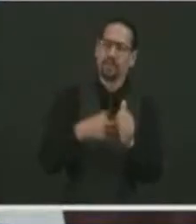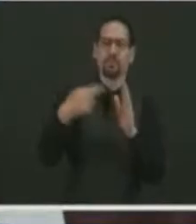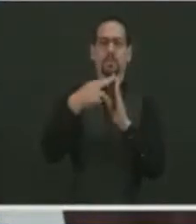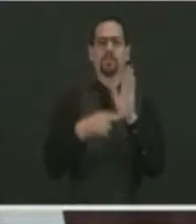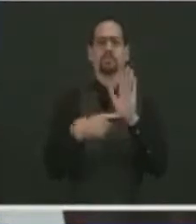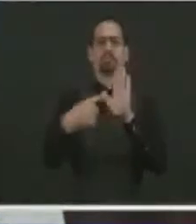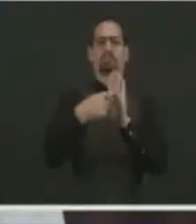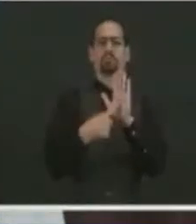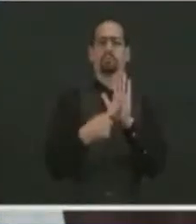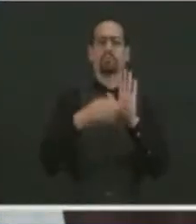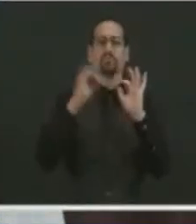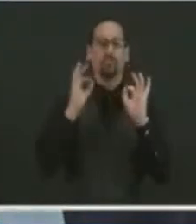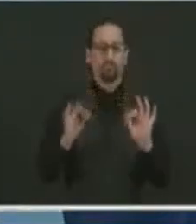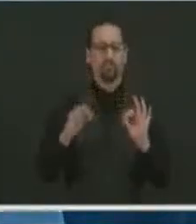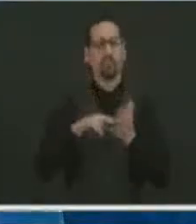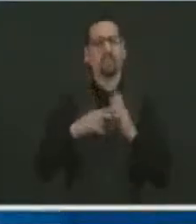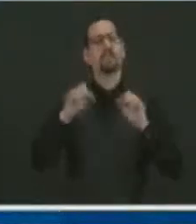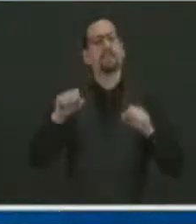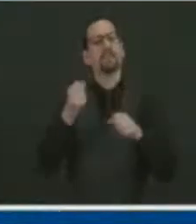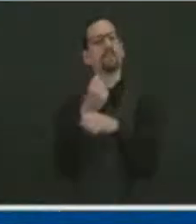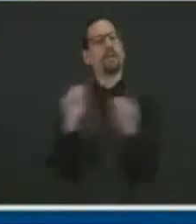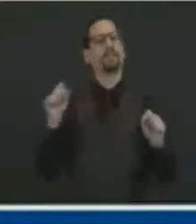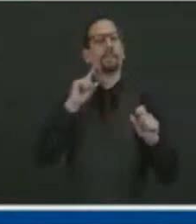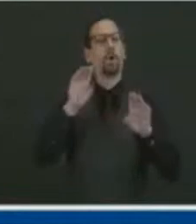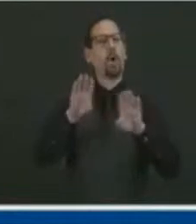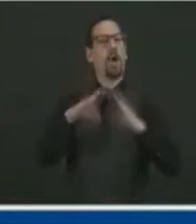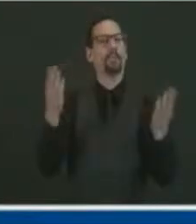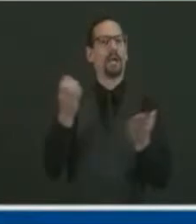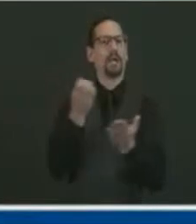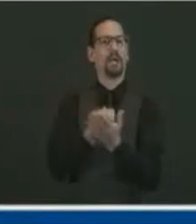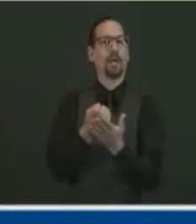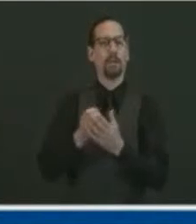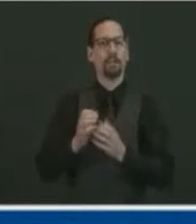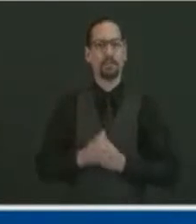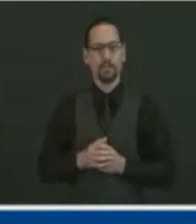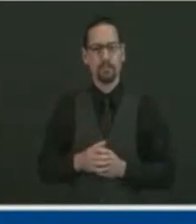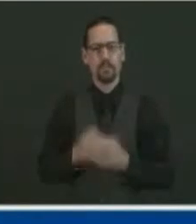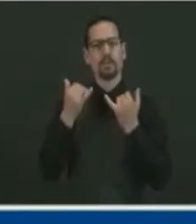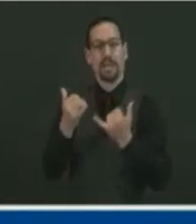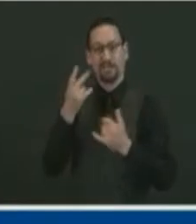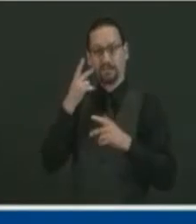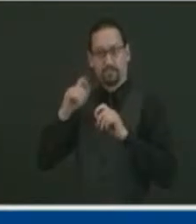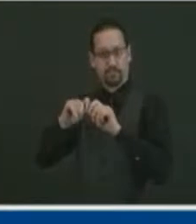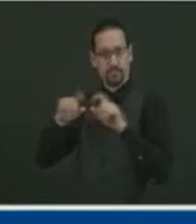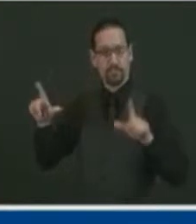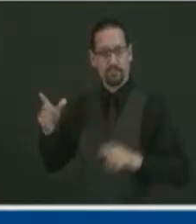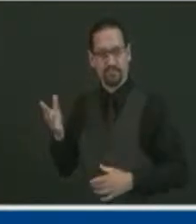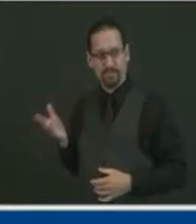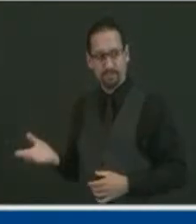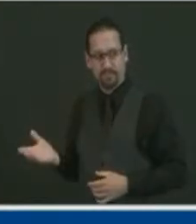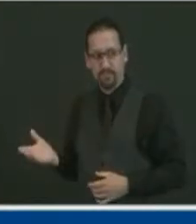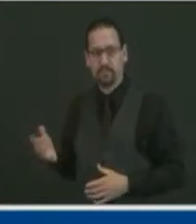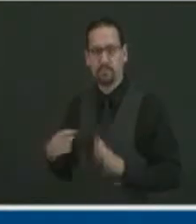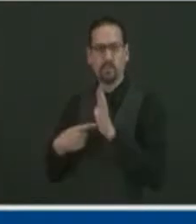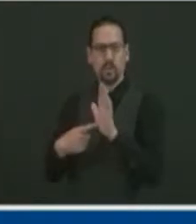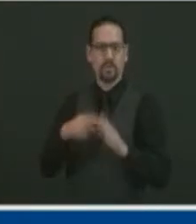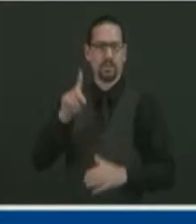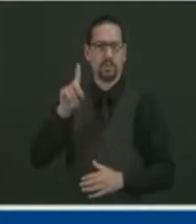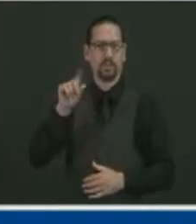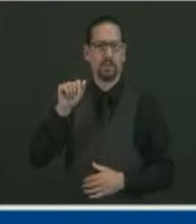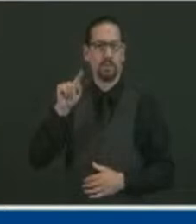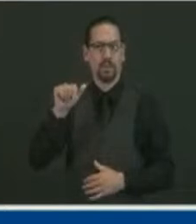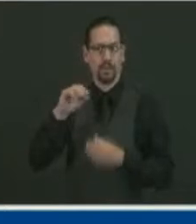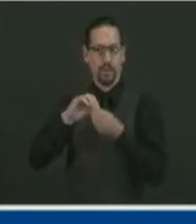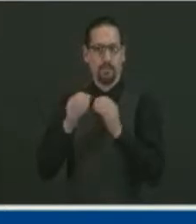We will begin as we always do. I'd like to ask you to put the data up on the screen. Today, we have 143